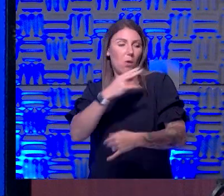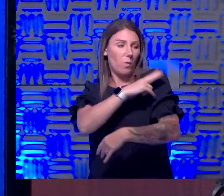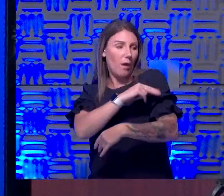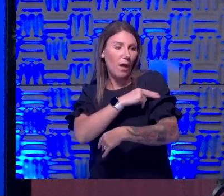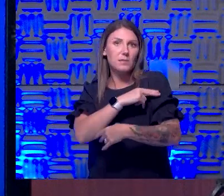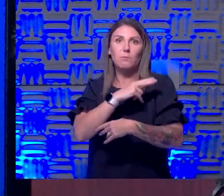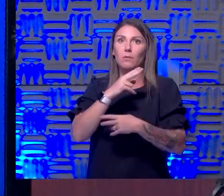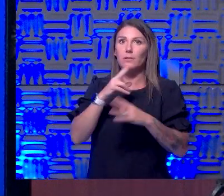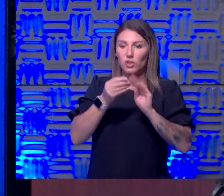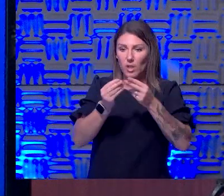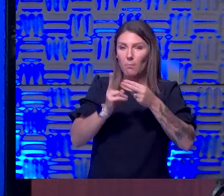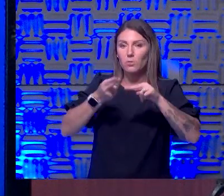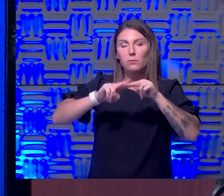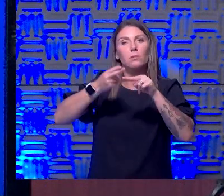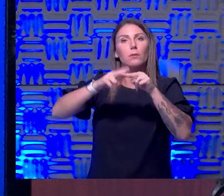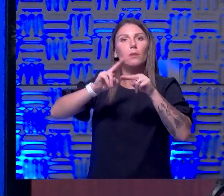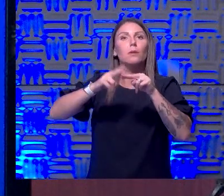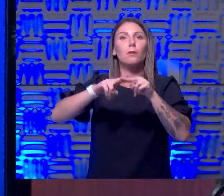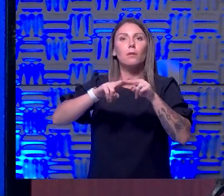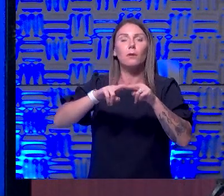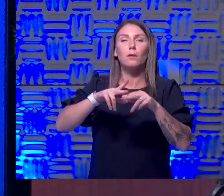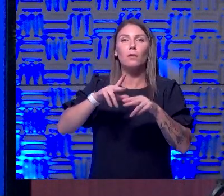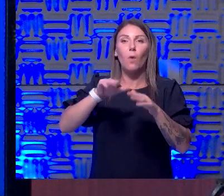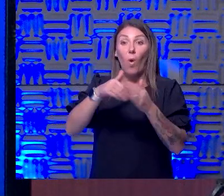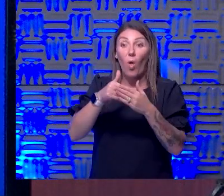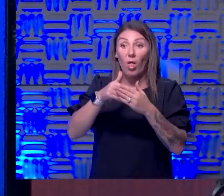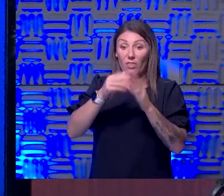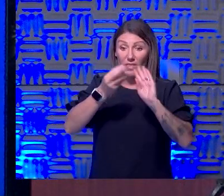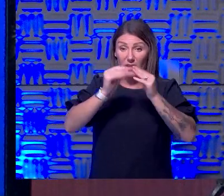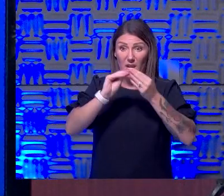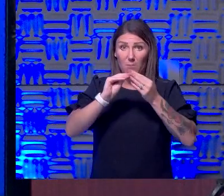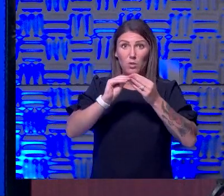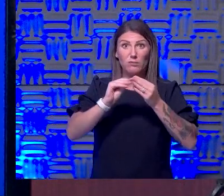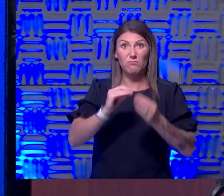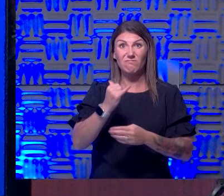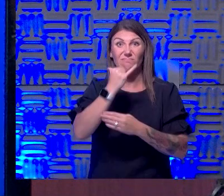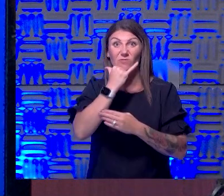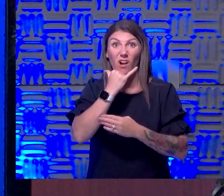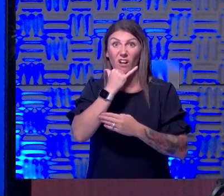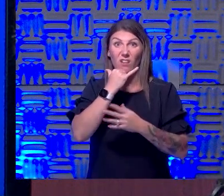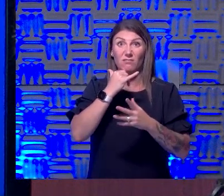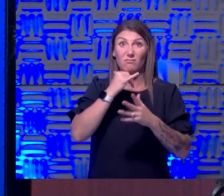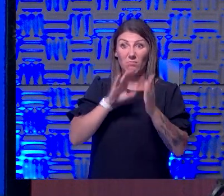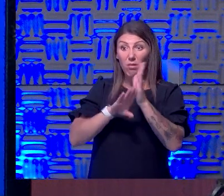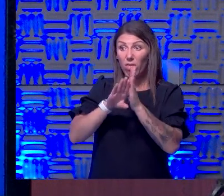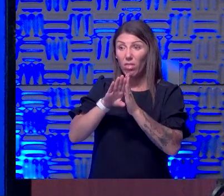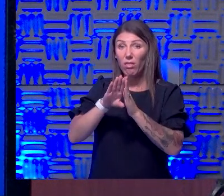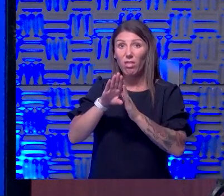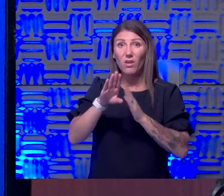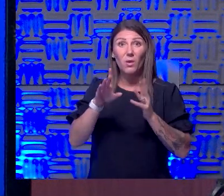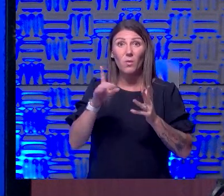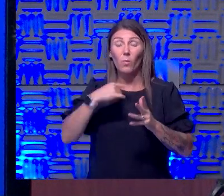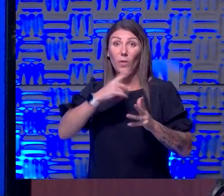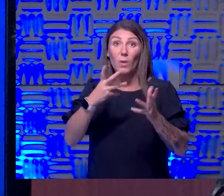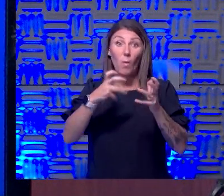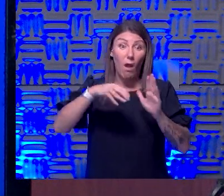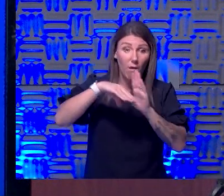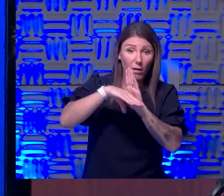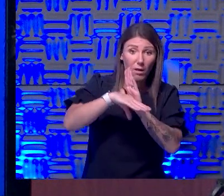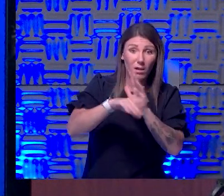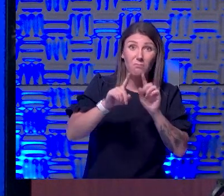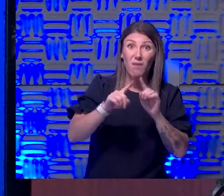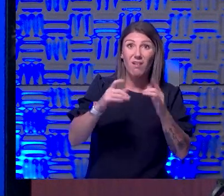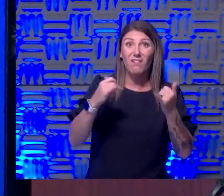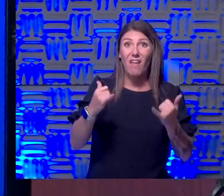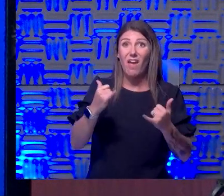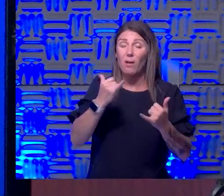we believe. All of the other parameters are going in the wrong direction, are going in the positive direction, upward. So we're now in a